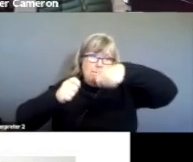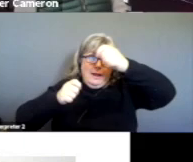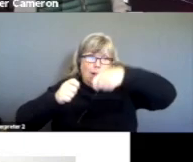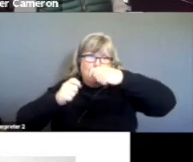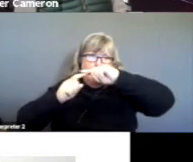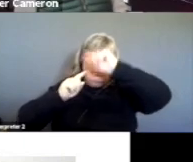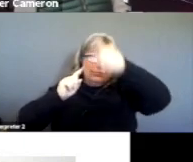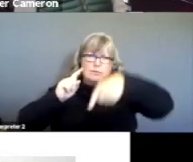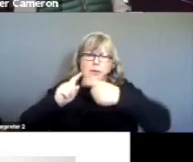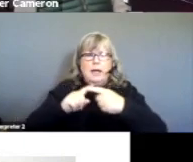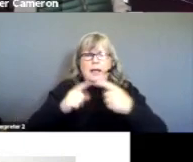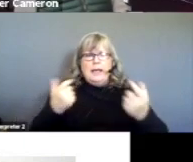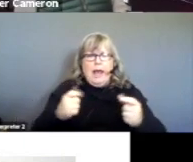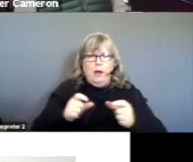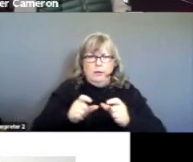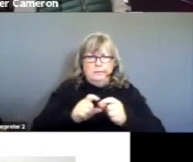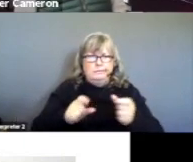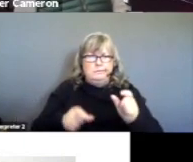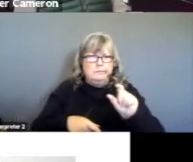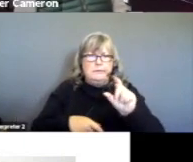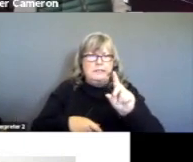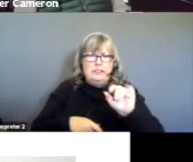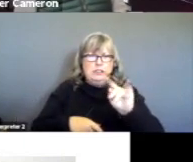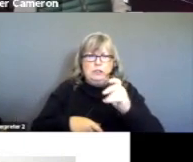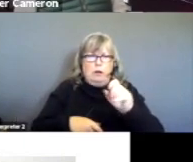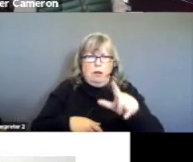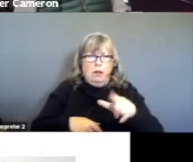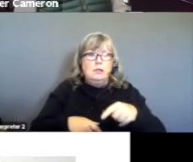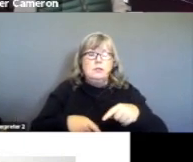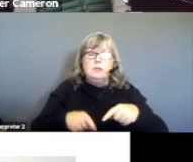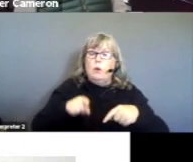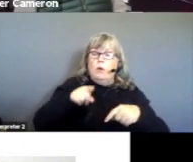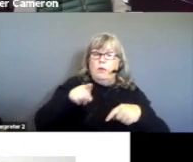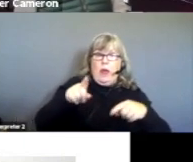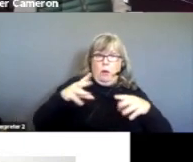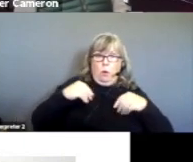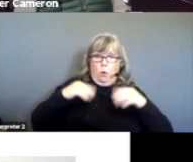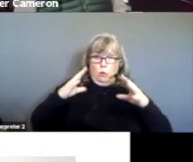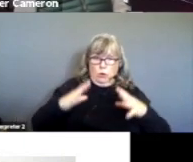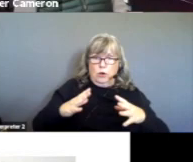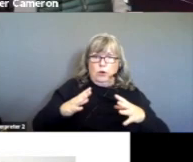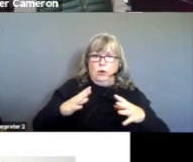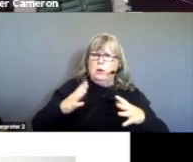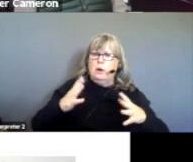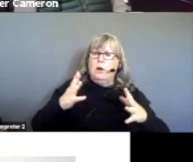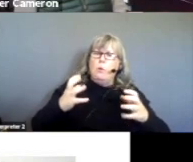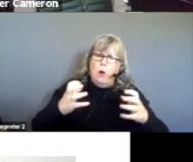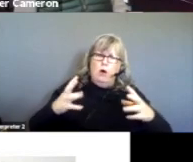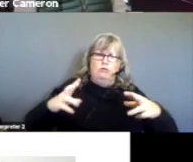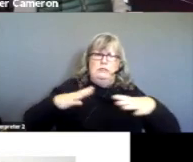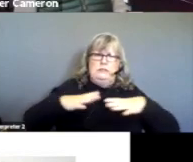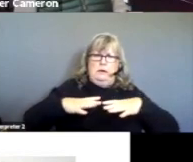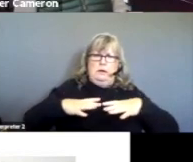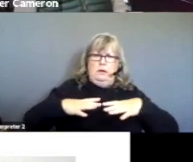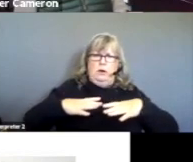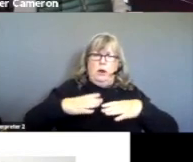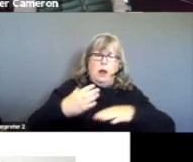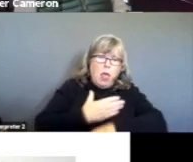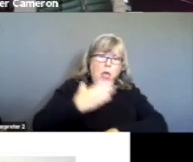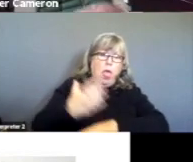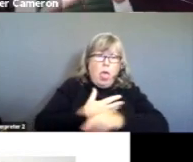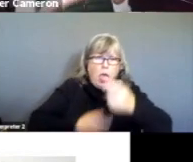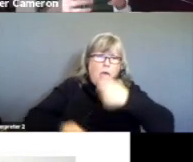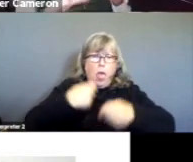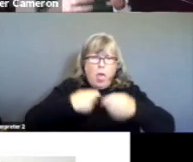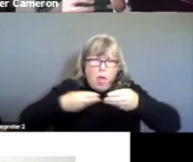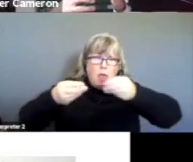digital. And so this particular owner, he wanted to retire. He didn't want to spend the money to upgrade it. And